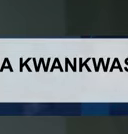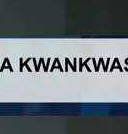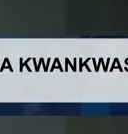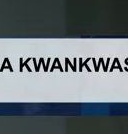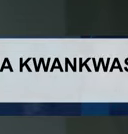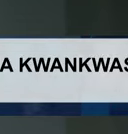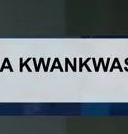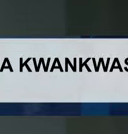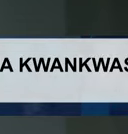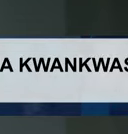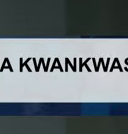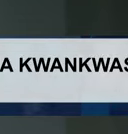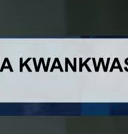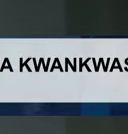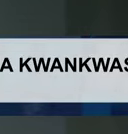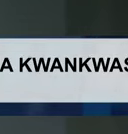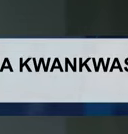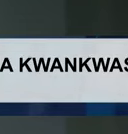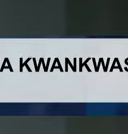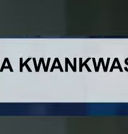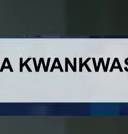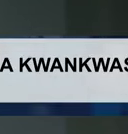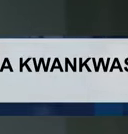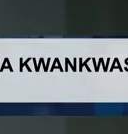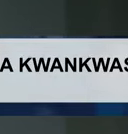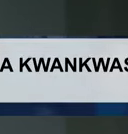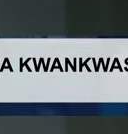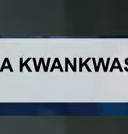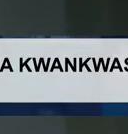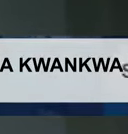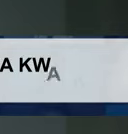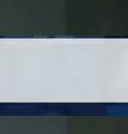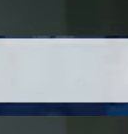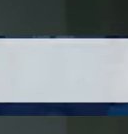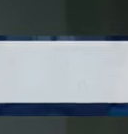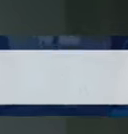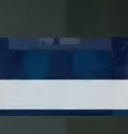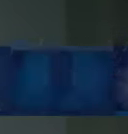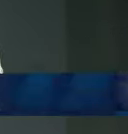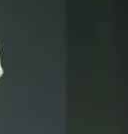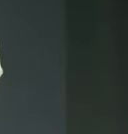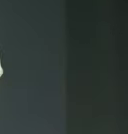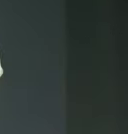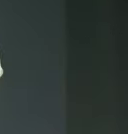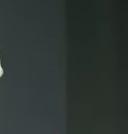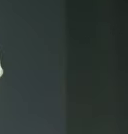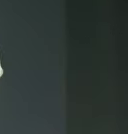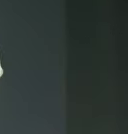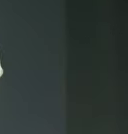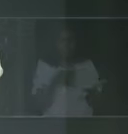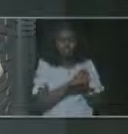of Kano State people. When I say people, I mean residents, not